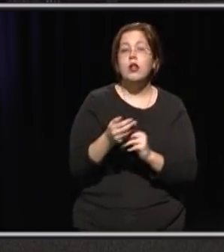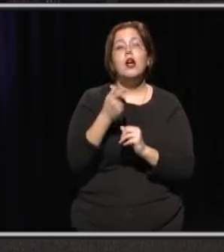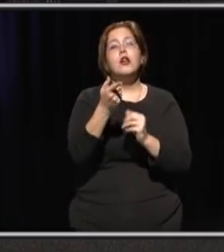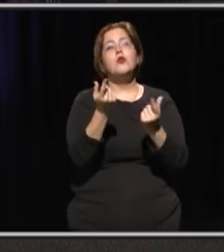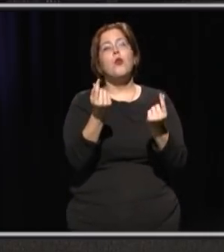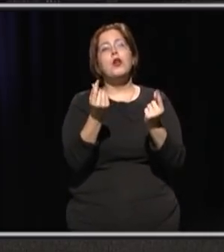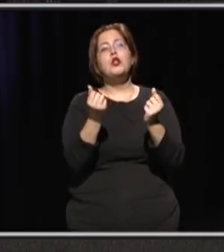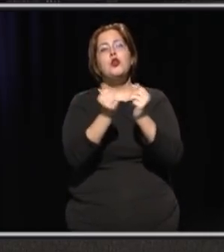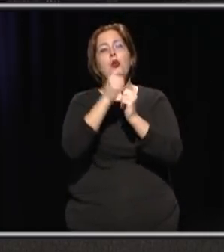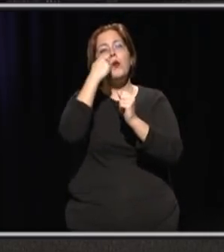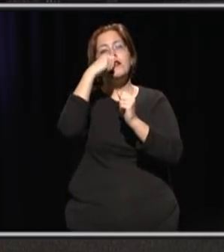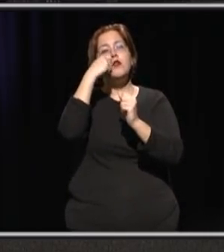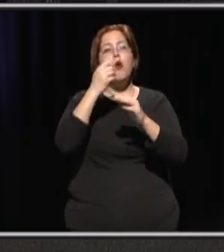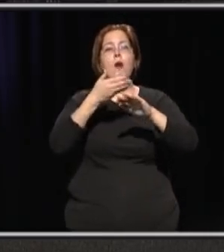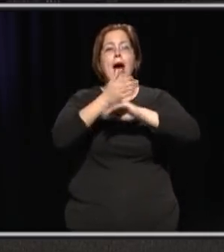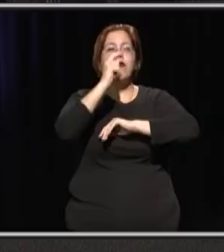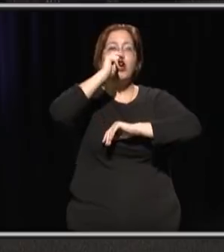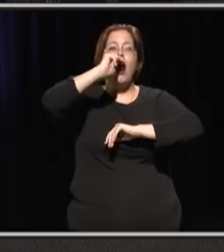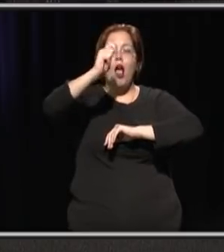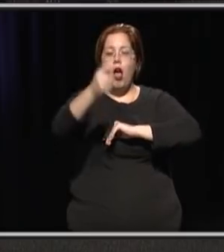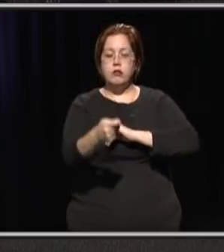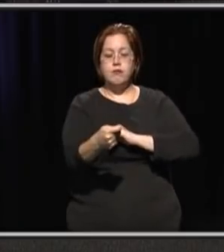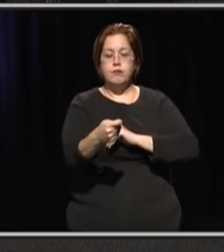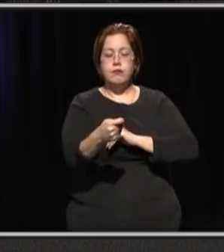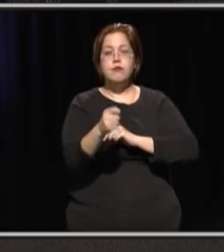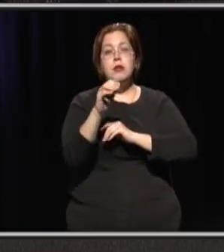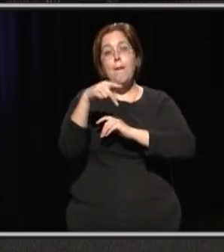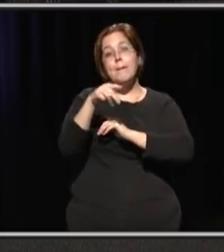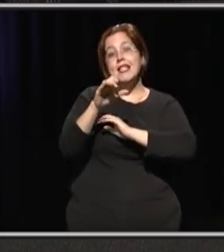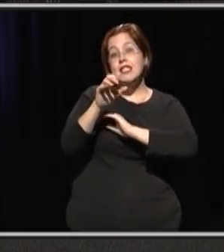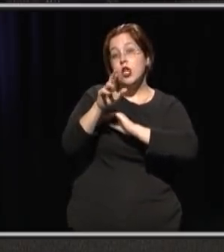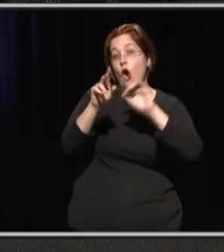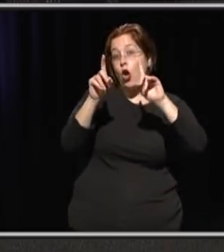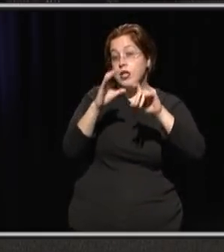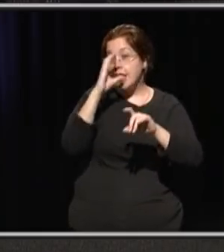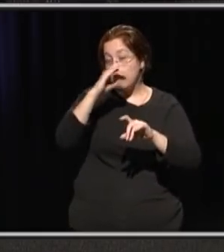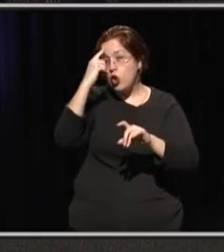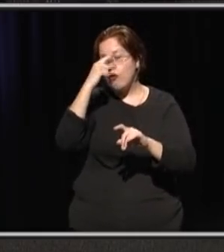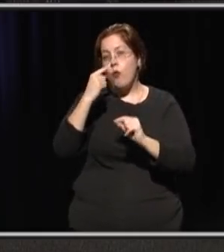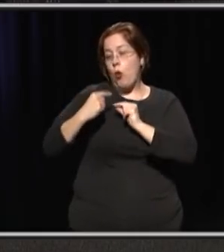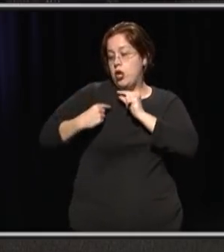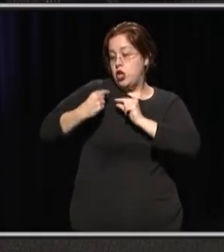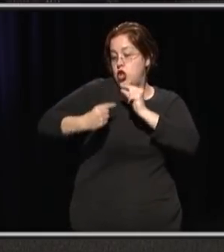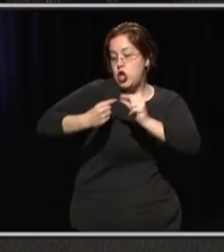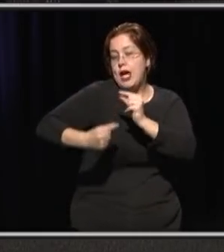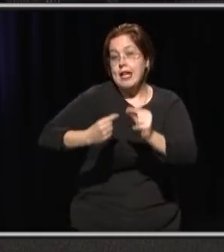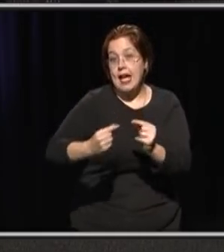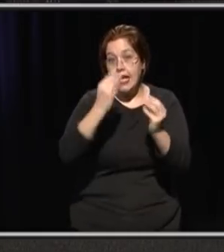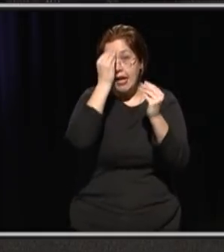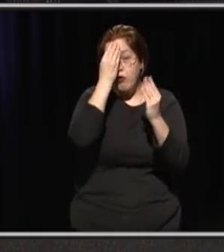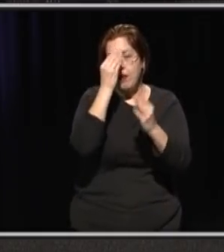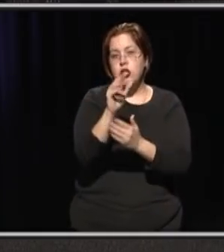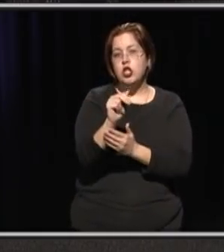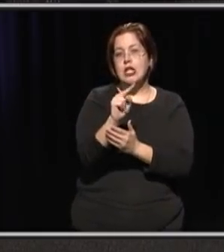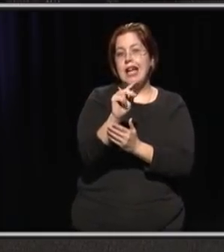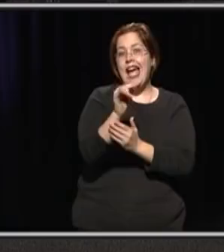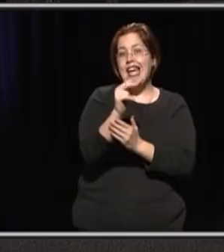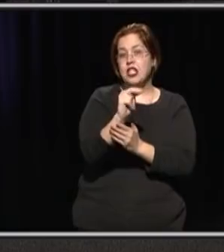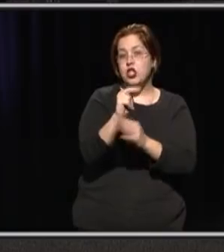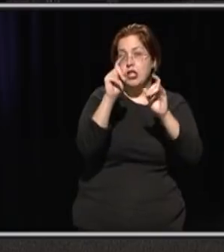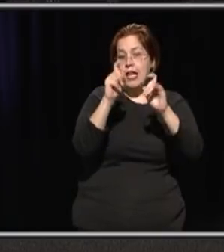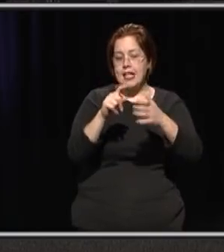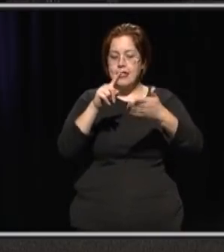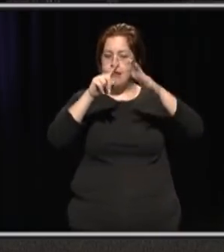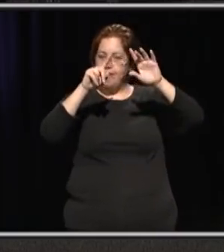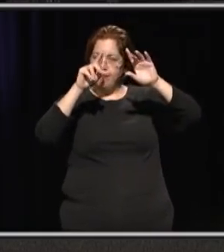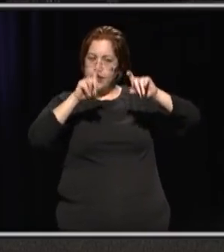the swab after you get it out. PCR tests look for genetic material. Antigen tests look for